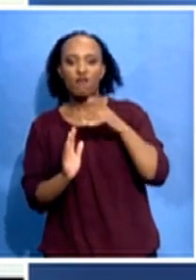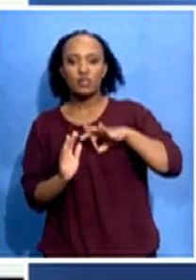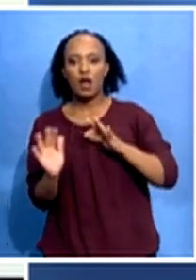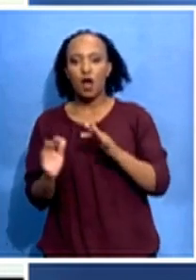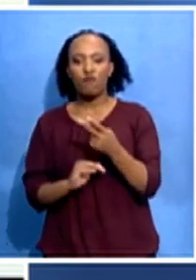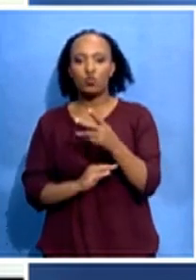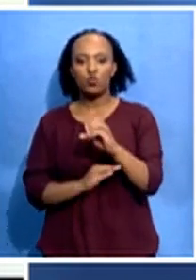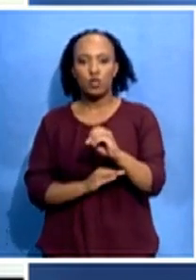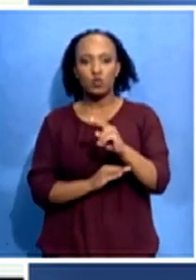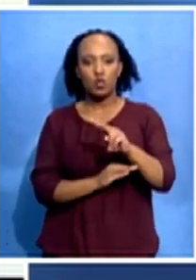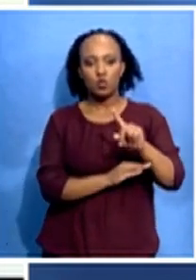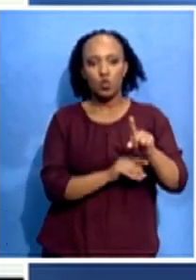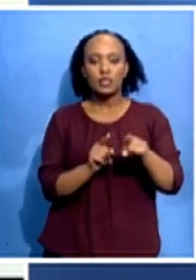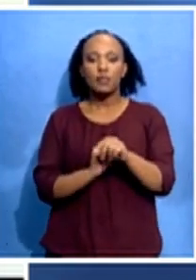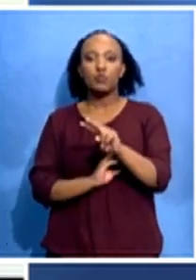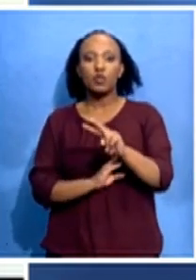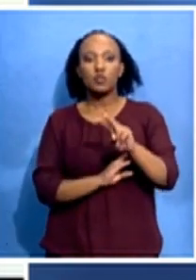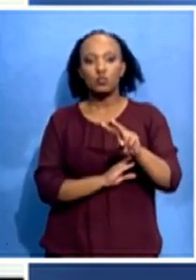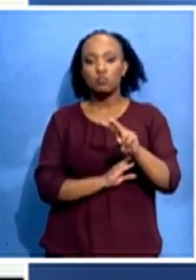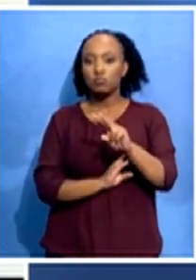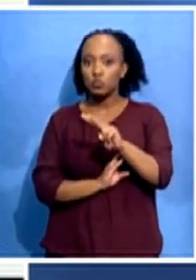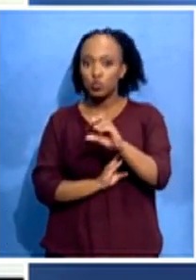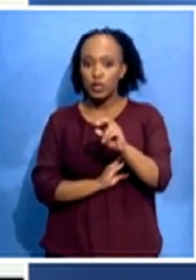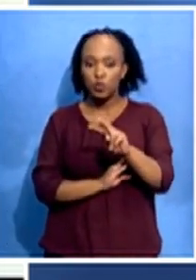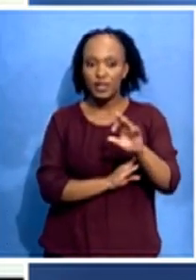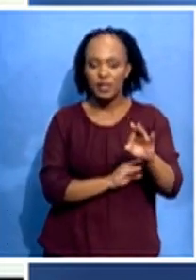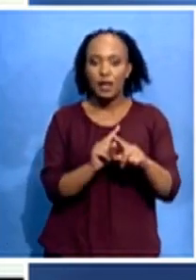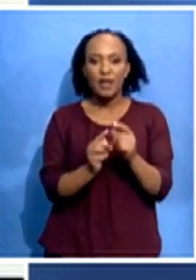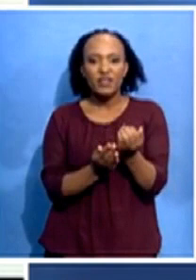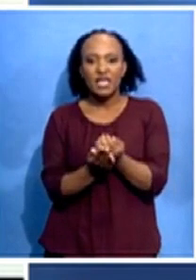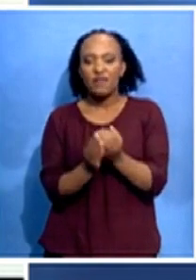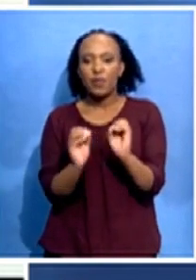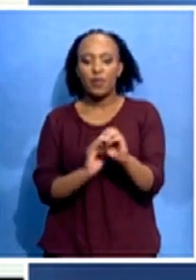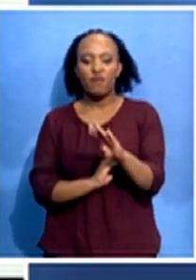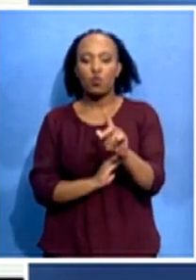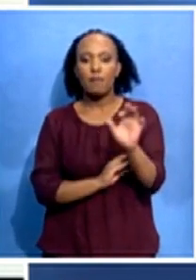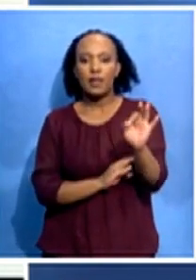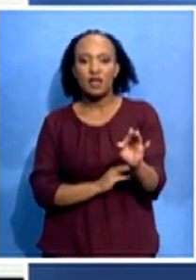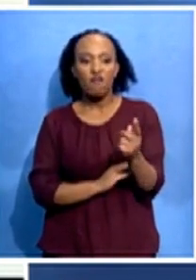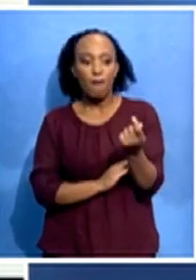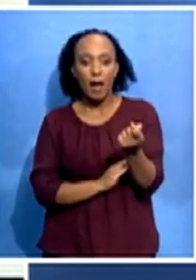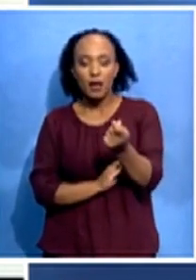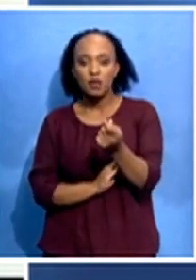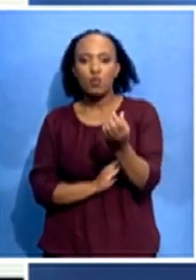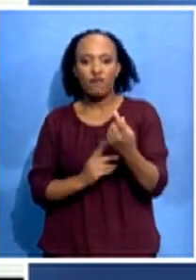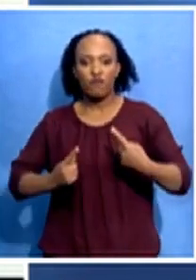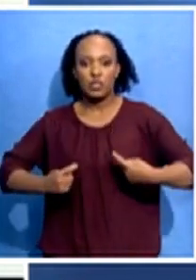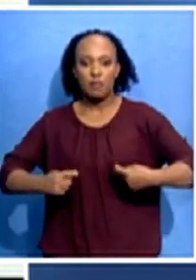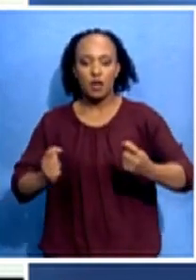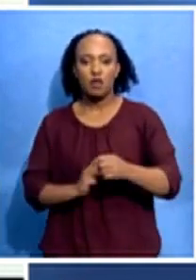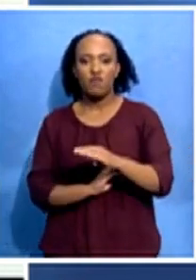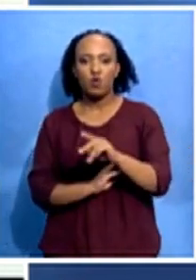so long as we don't make savings of the 41% of every rand we have to spend, 41% of every rand we have to spend,